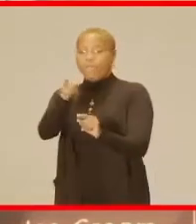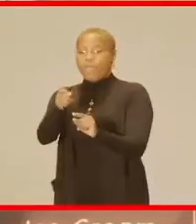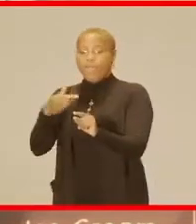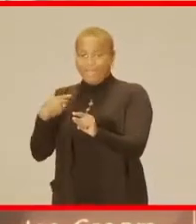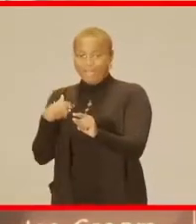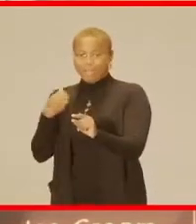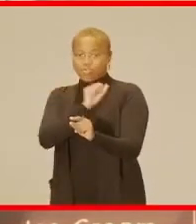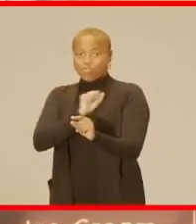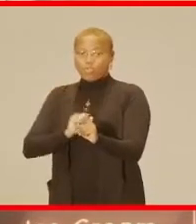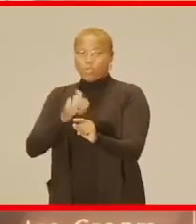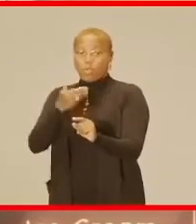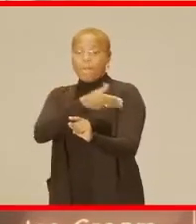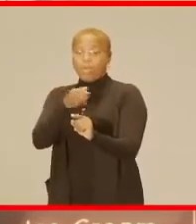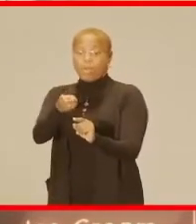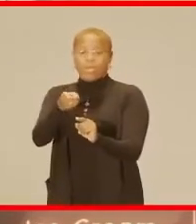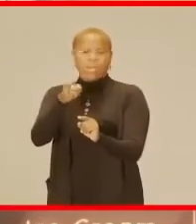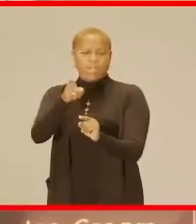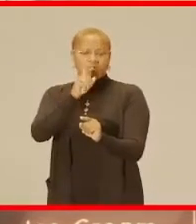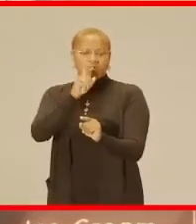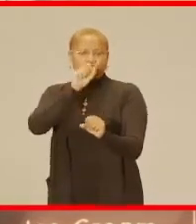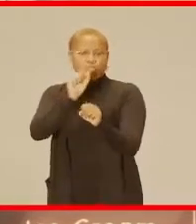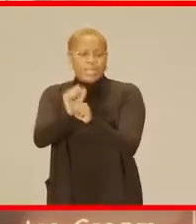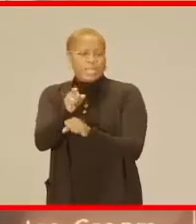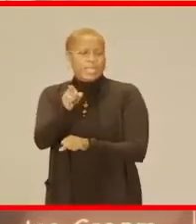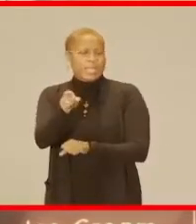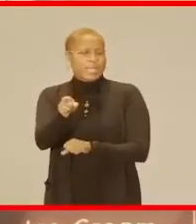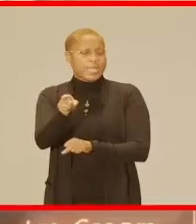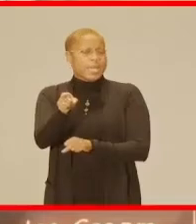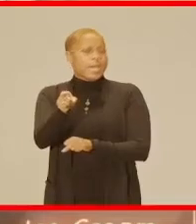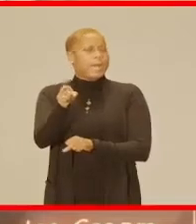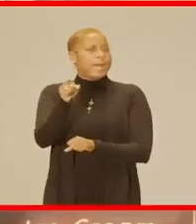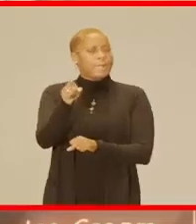superpowers are actually